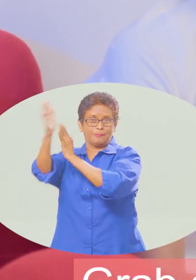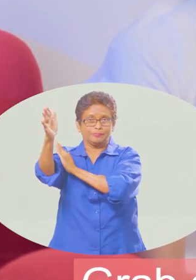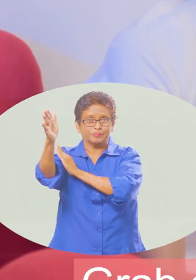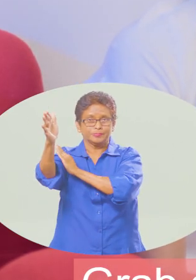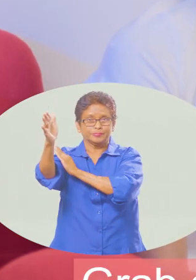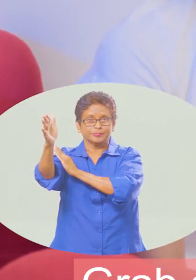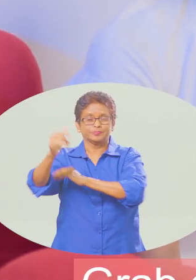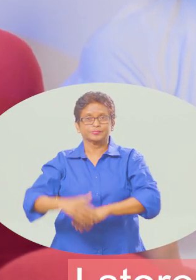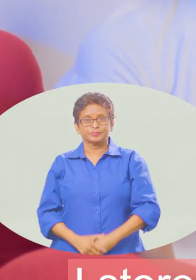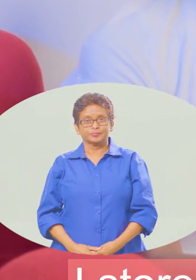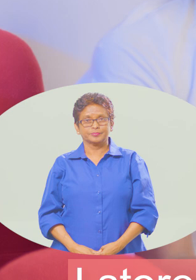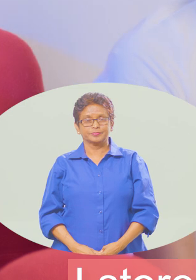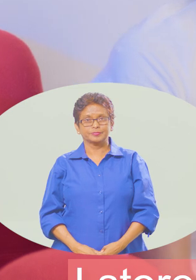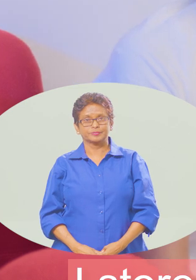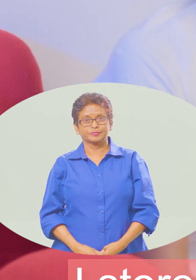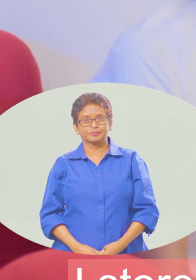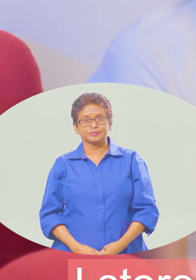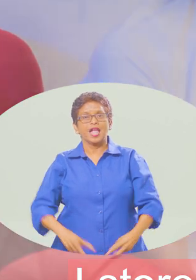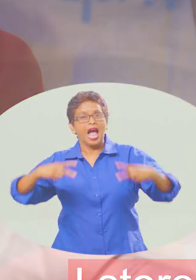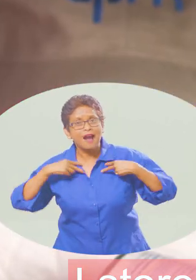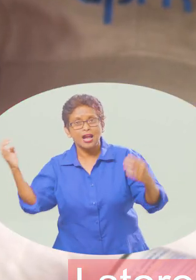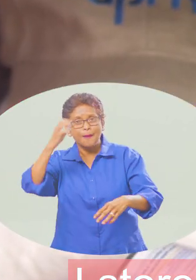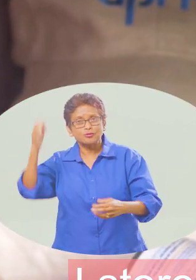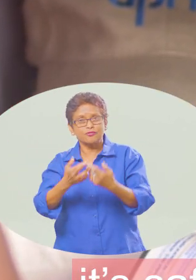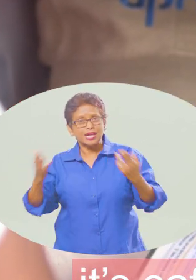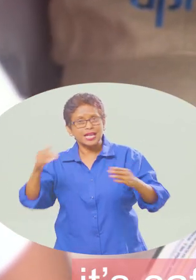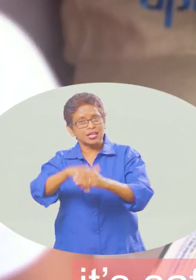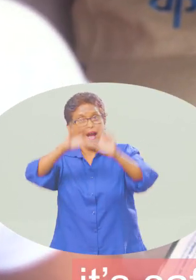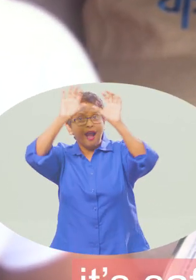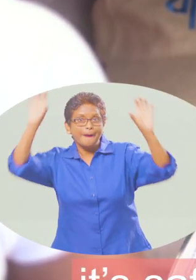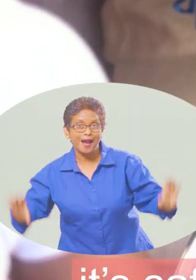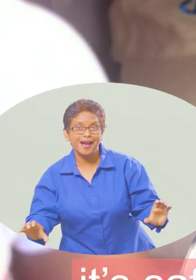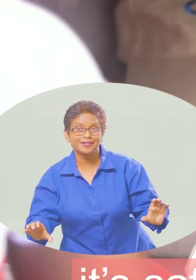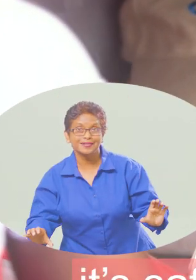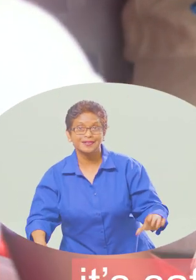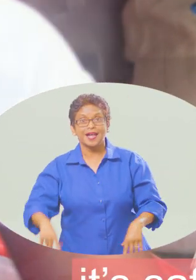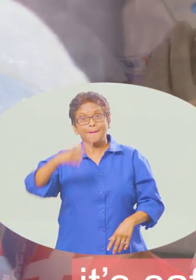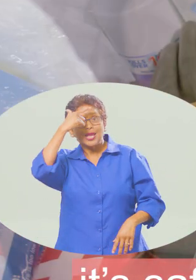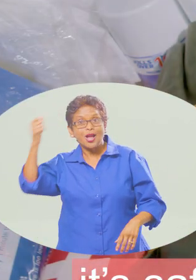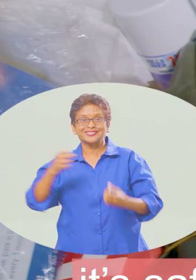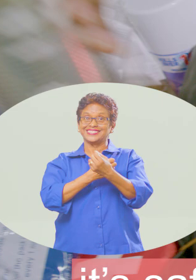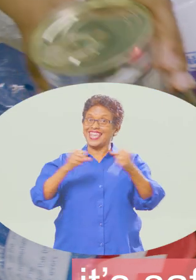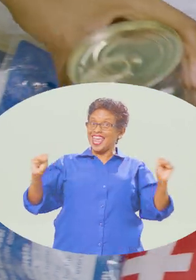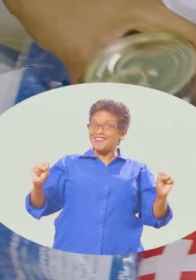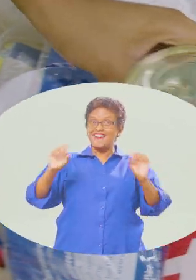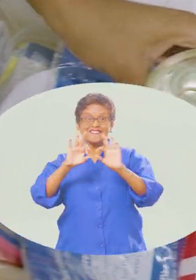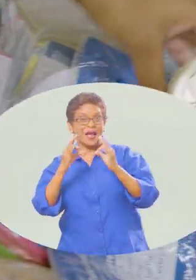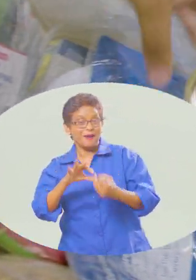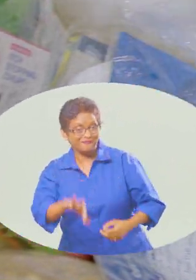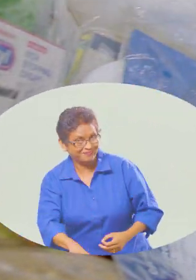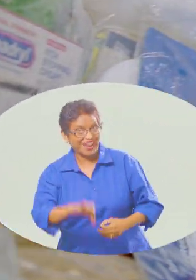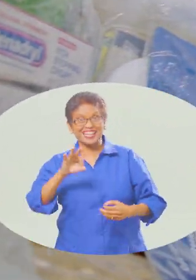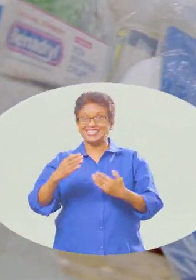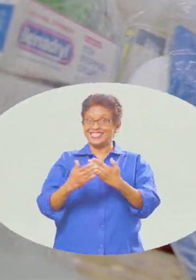go. I store my emergency supplies in my closet. It's safe, secure, and easily accessible to me and all